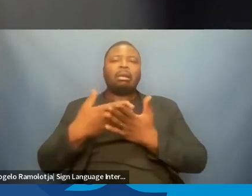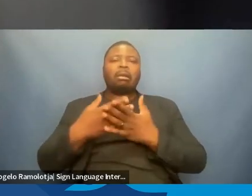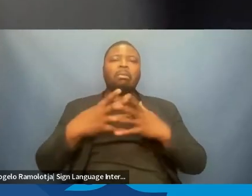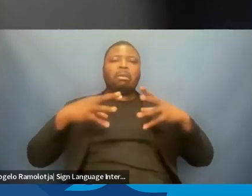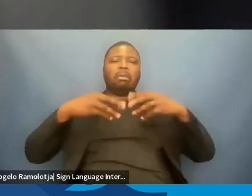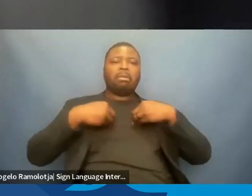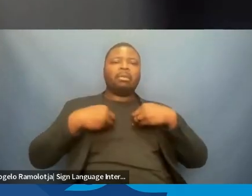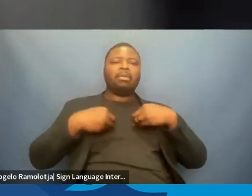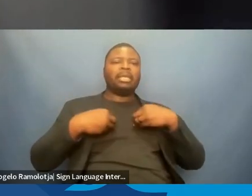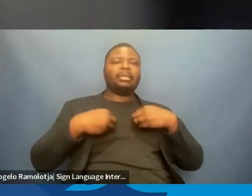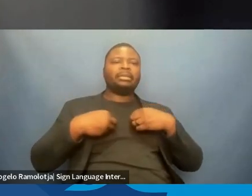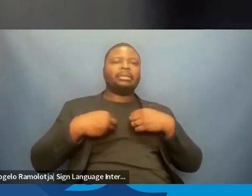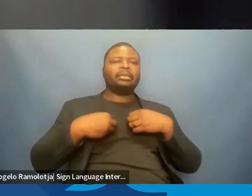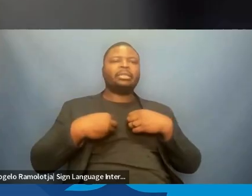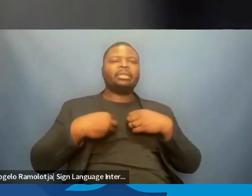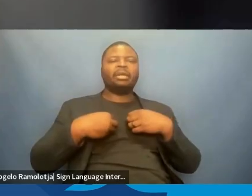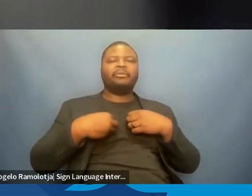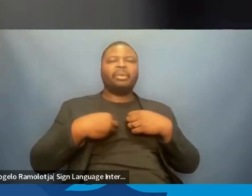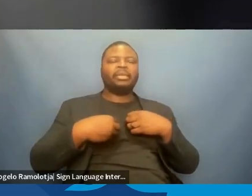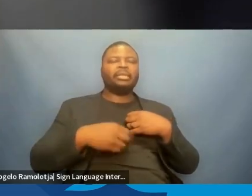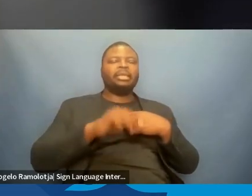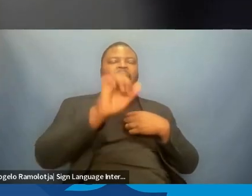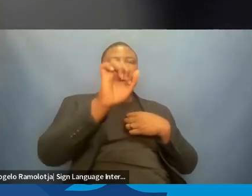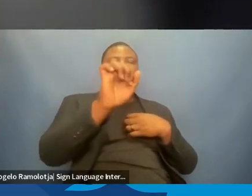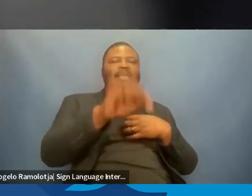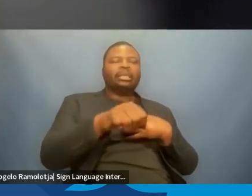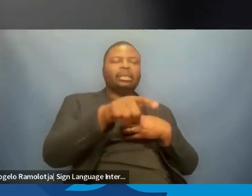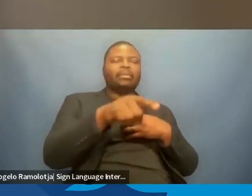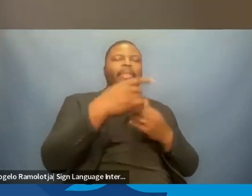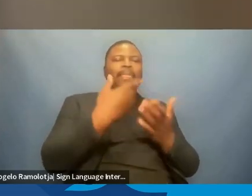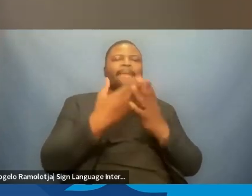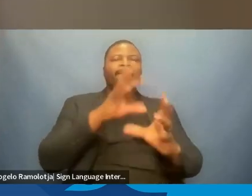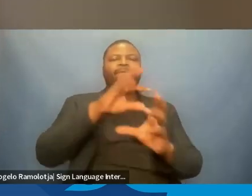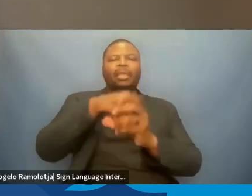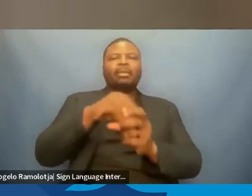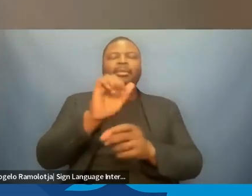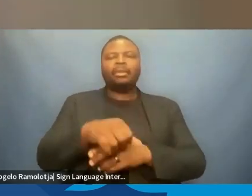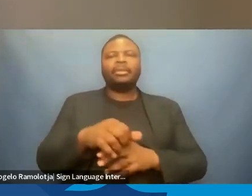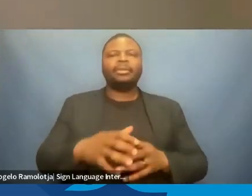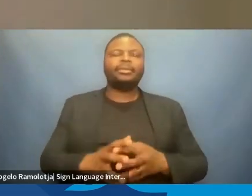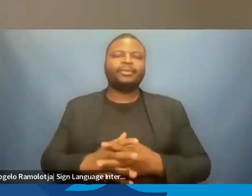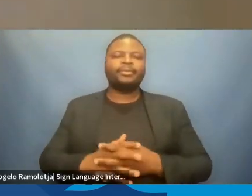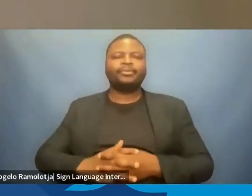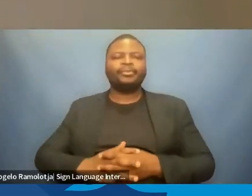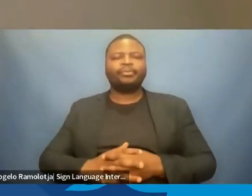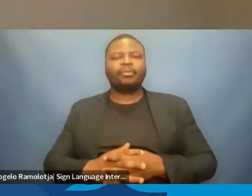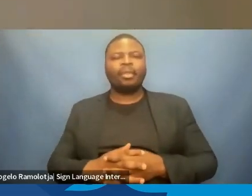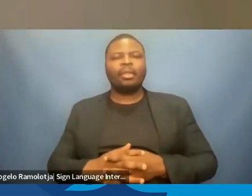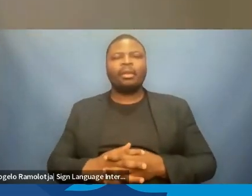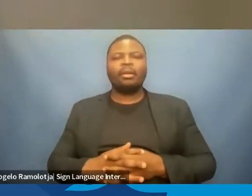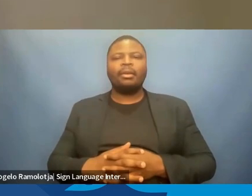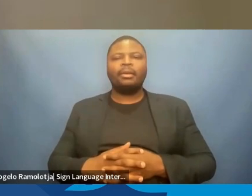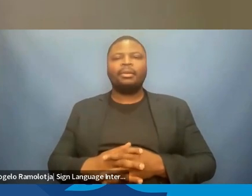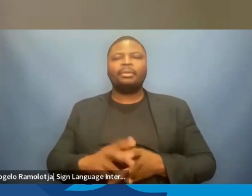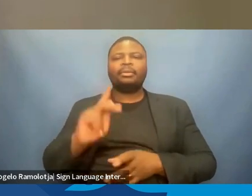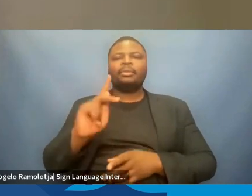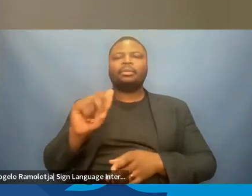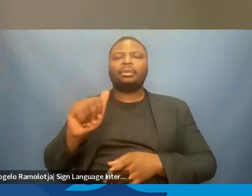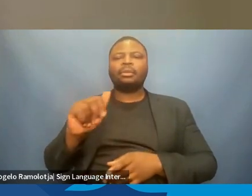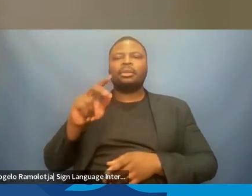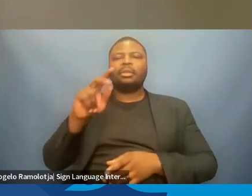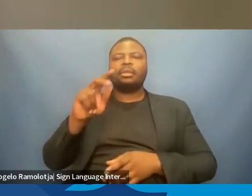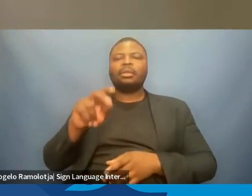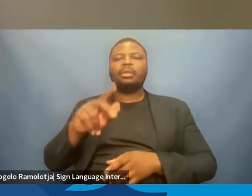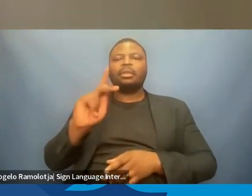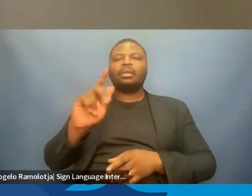public healthcare environment. Thanks, Kalvanya. Another question from Etienne, if I'm pronouncing the